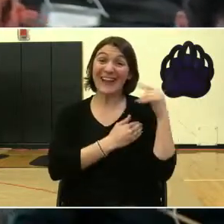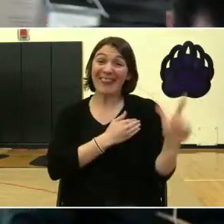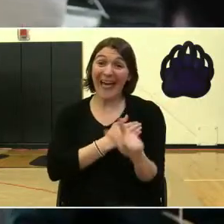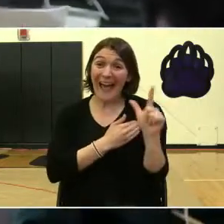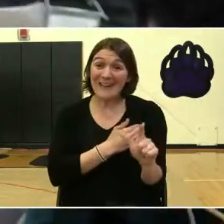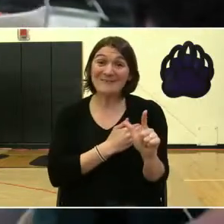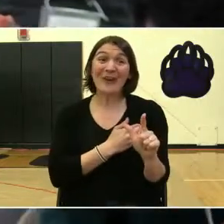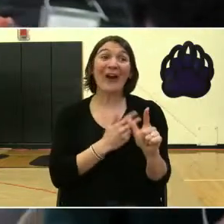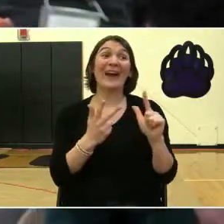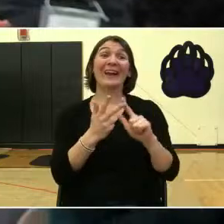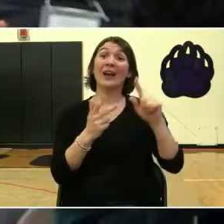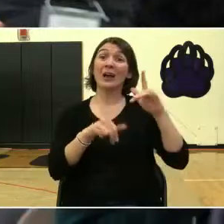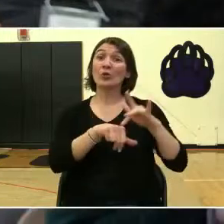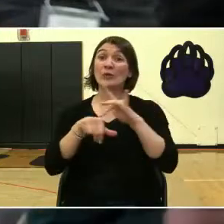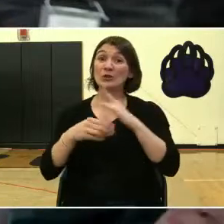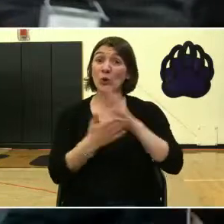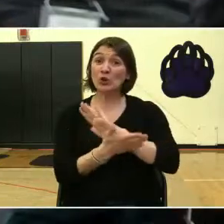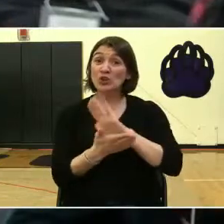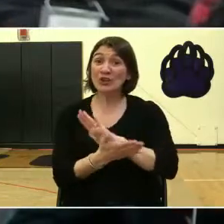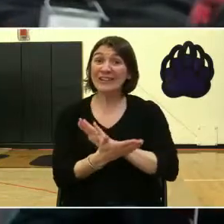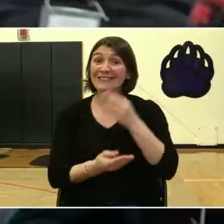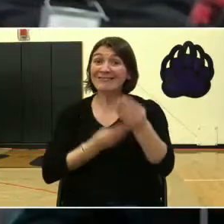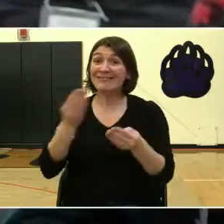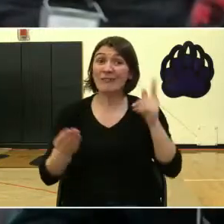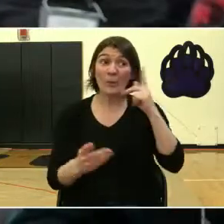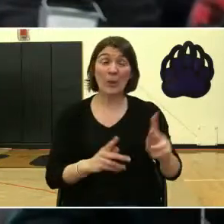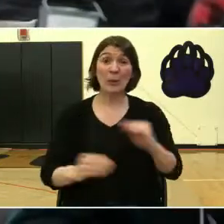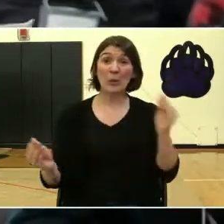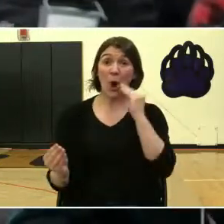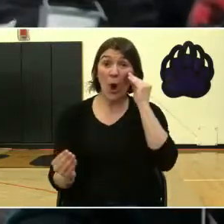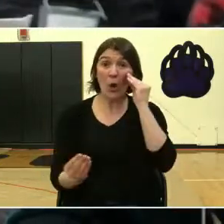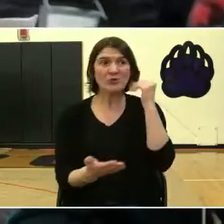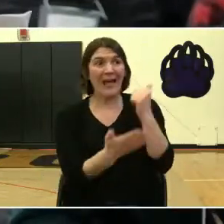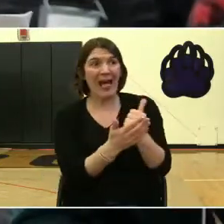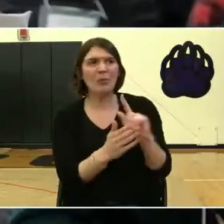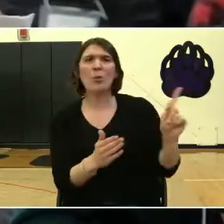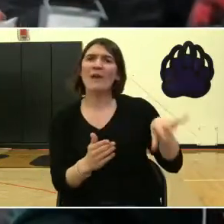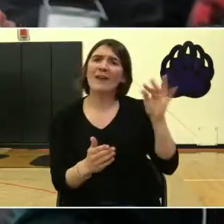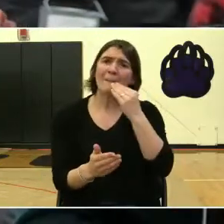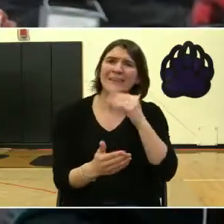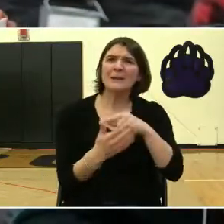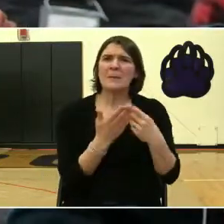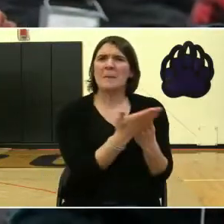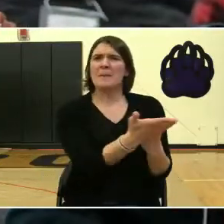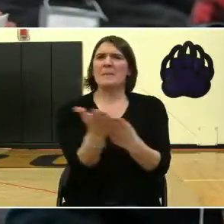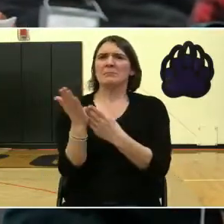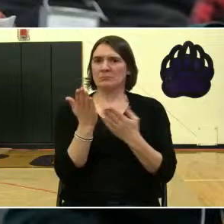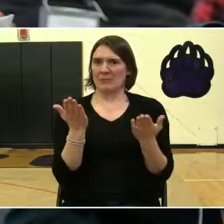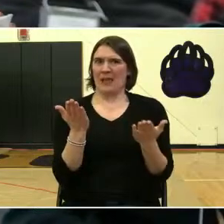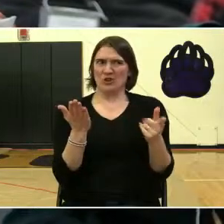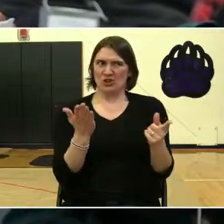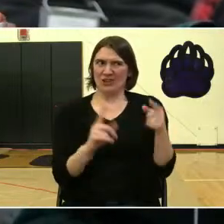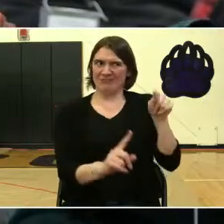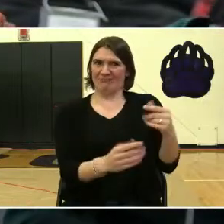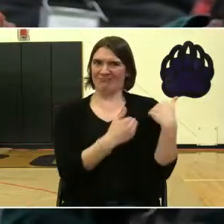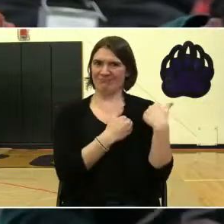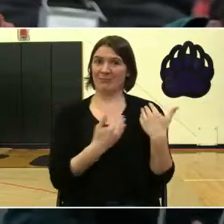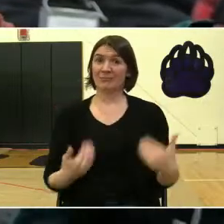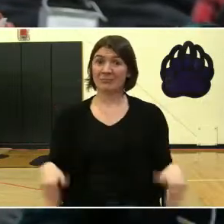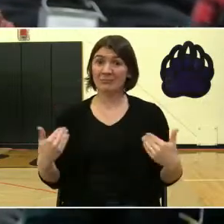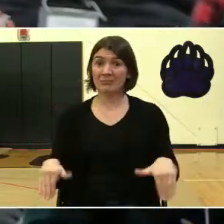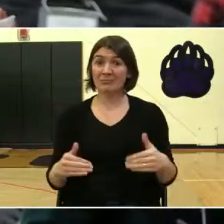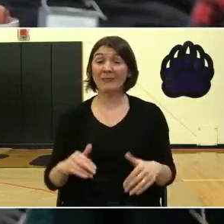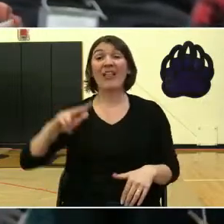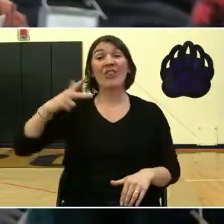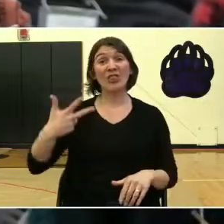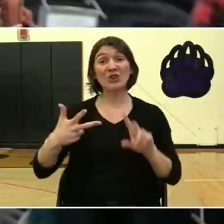library um doing the resource sheet for the homeless to where they can get meals and and stuff like that that comes now from the library and uh